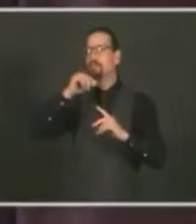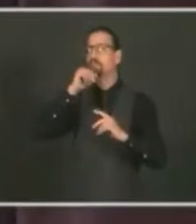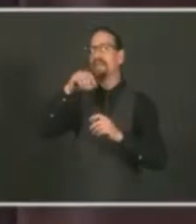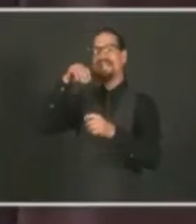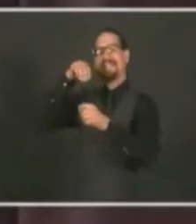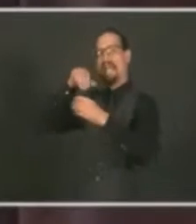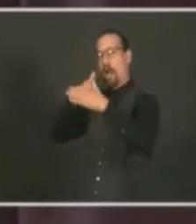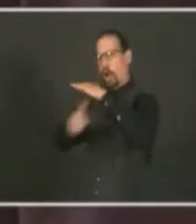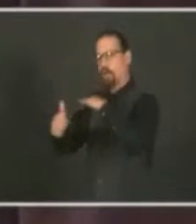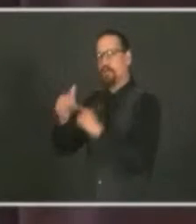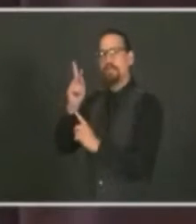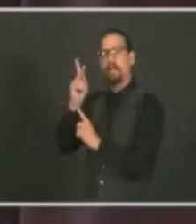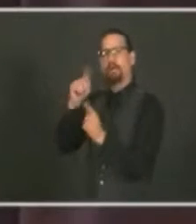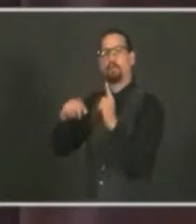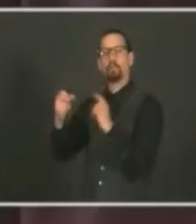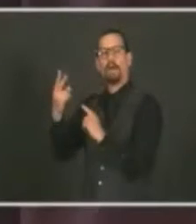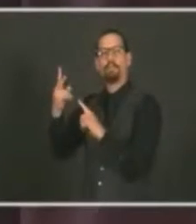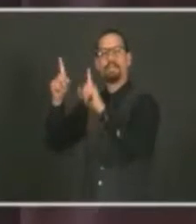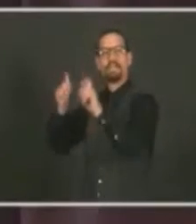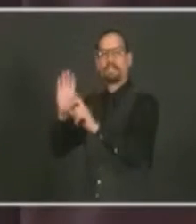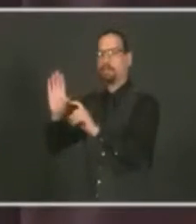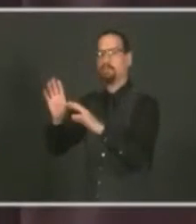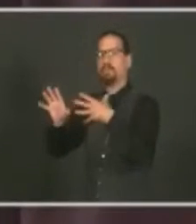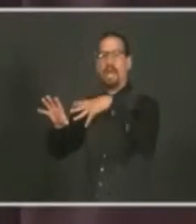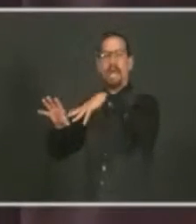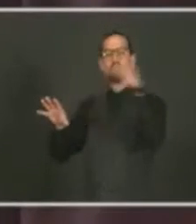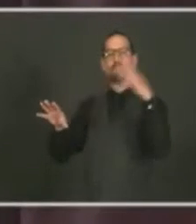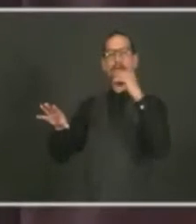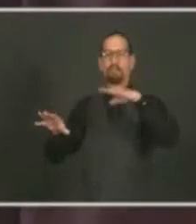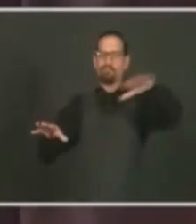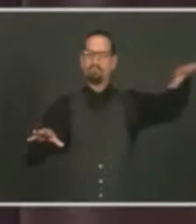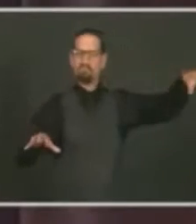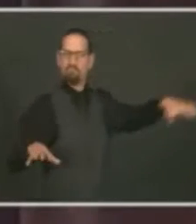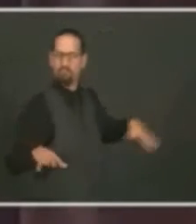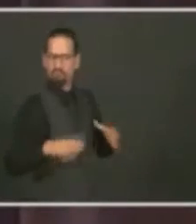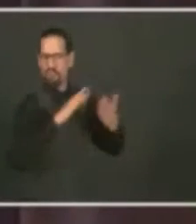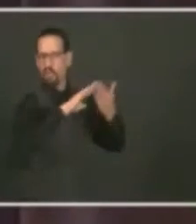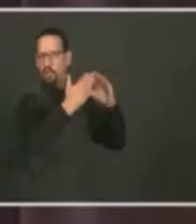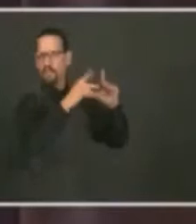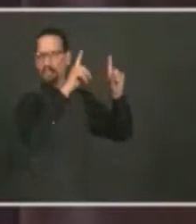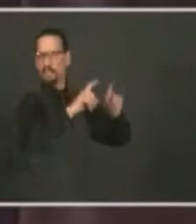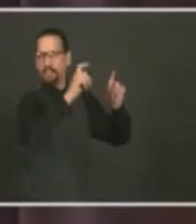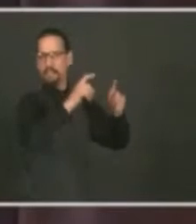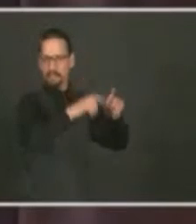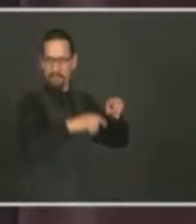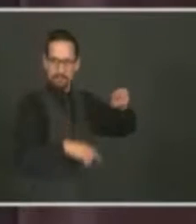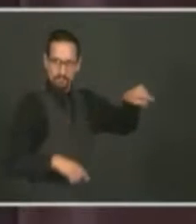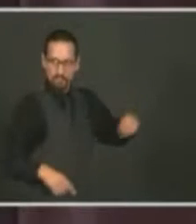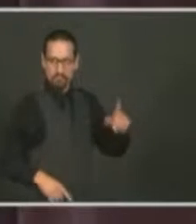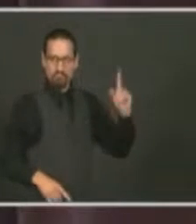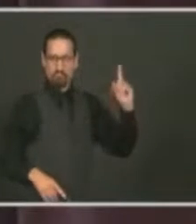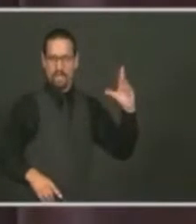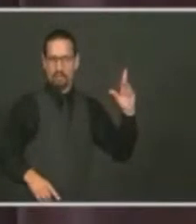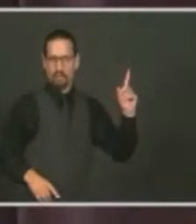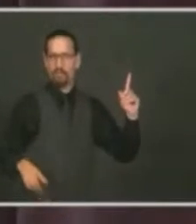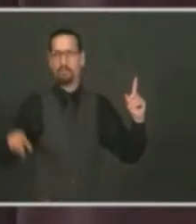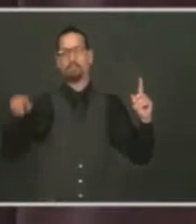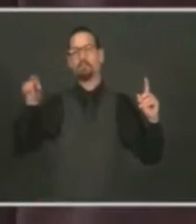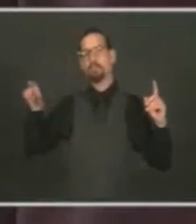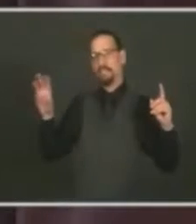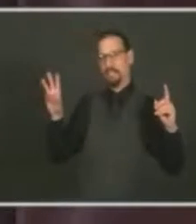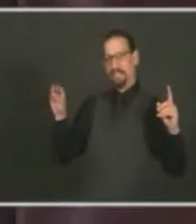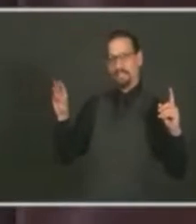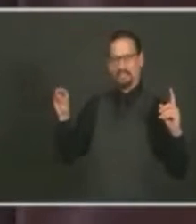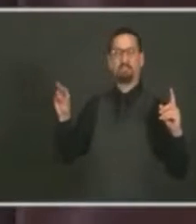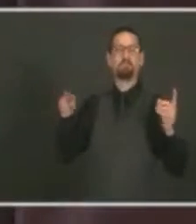in that 160 cases, it's roughly equal between the kids who are learning from